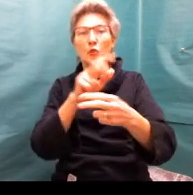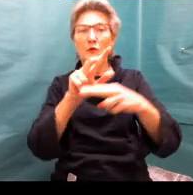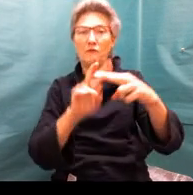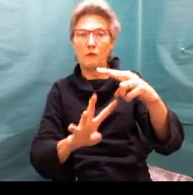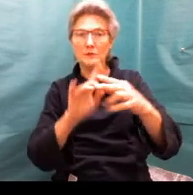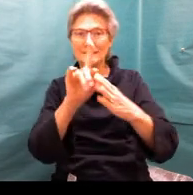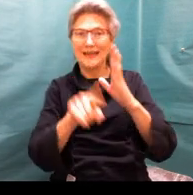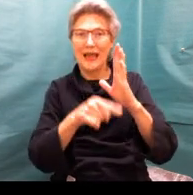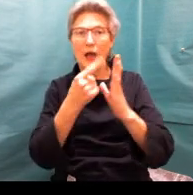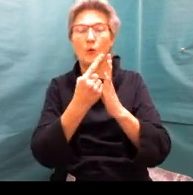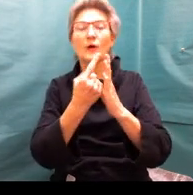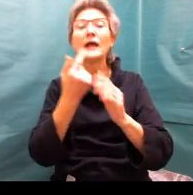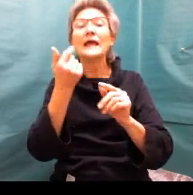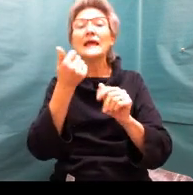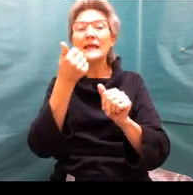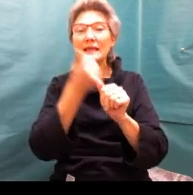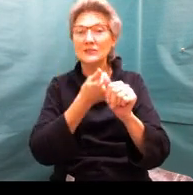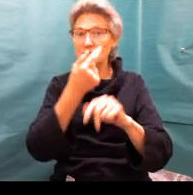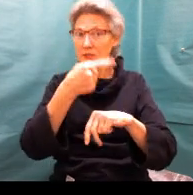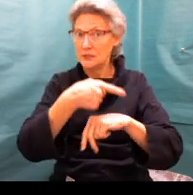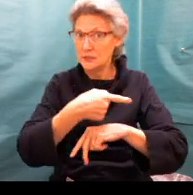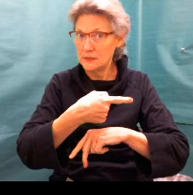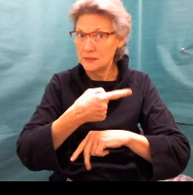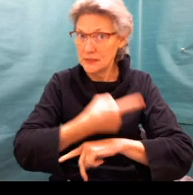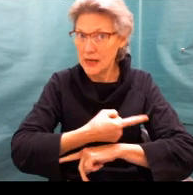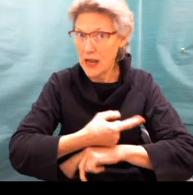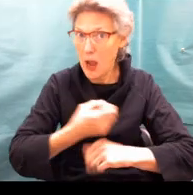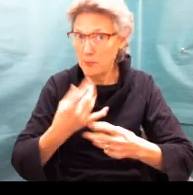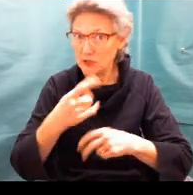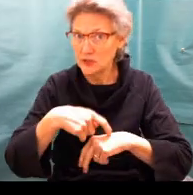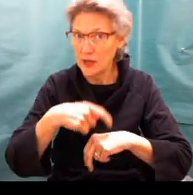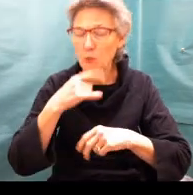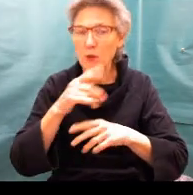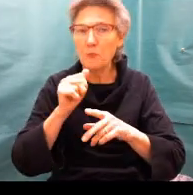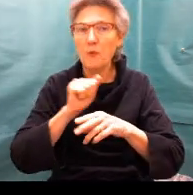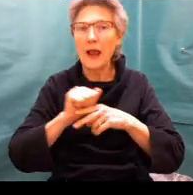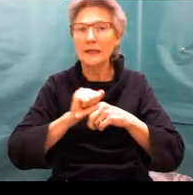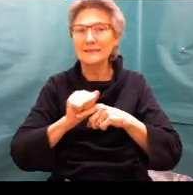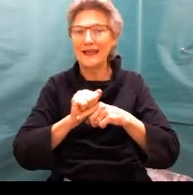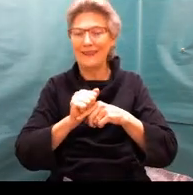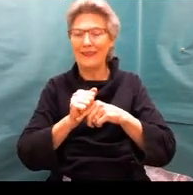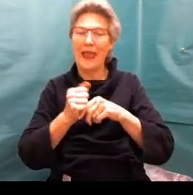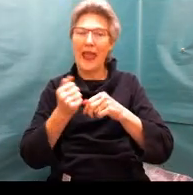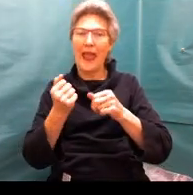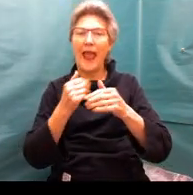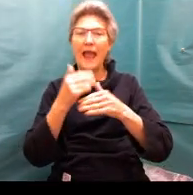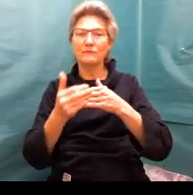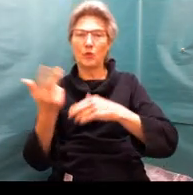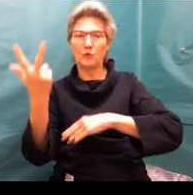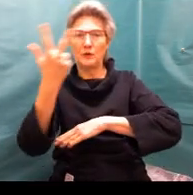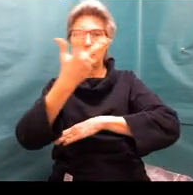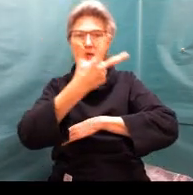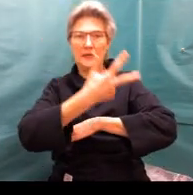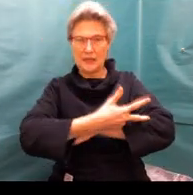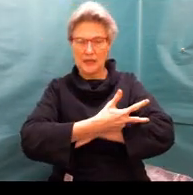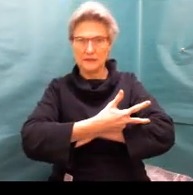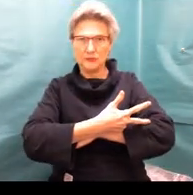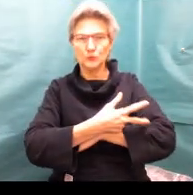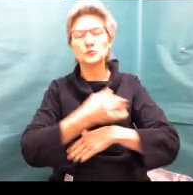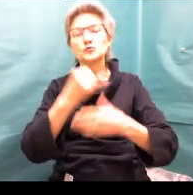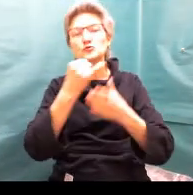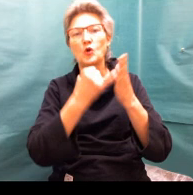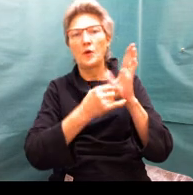each day. We want to know how much time will he practice at the end of those 3 days. So we're going to start by drawing a